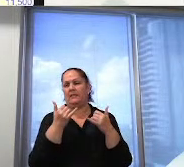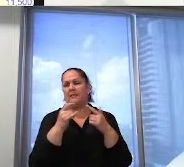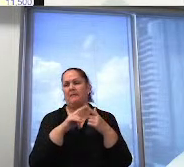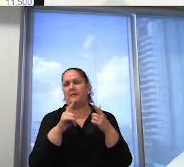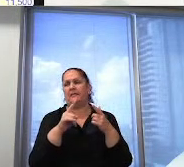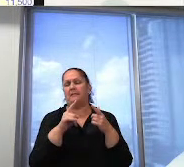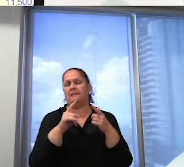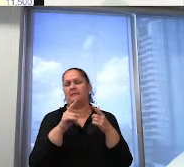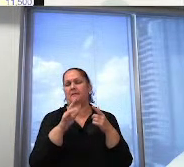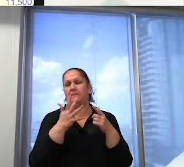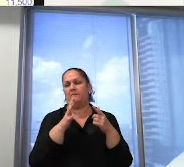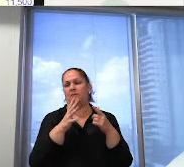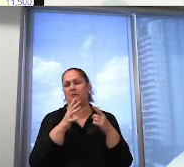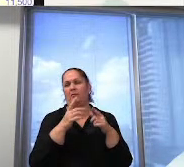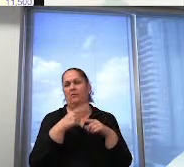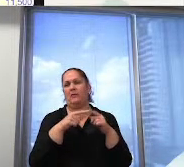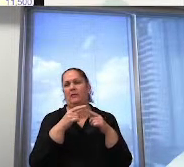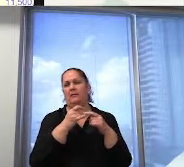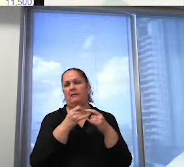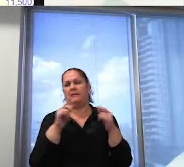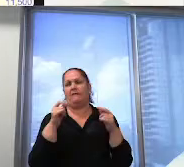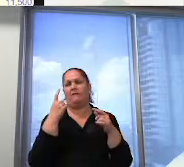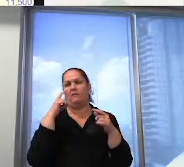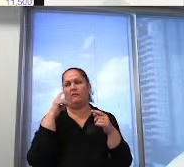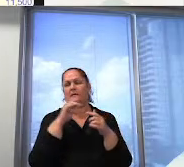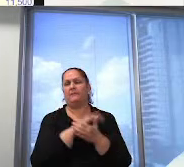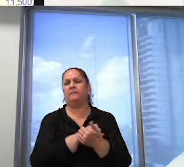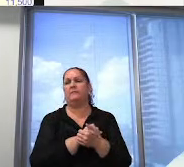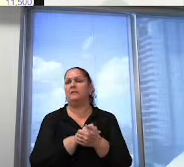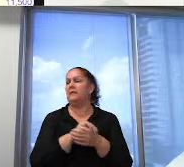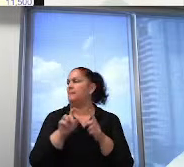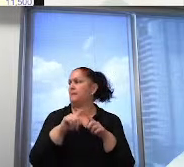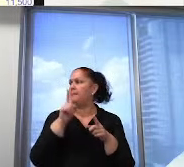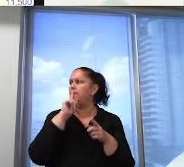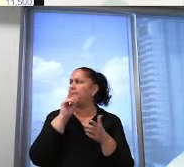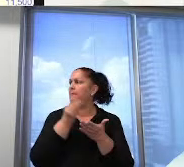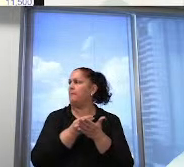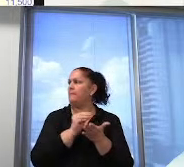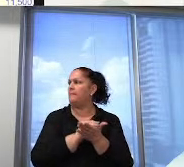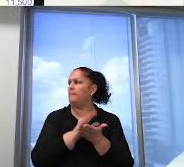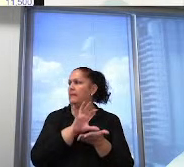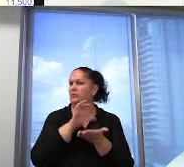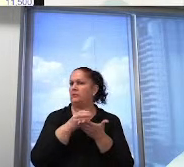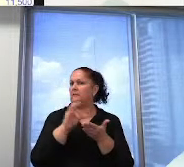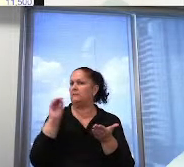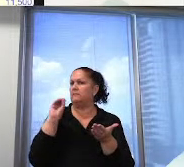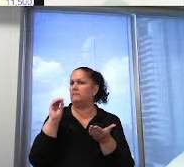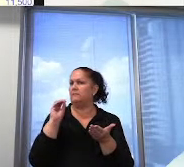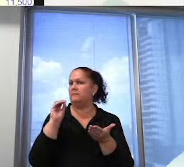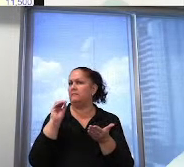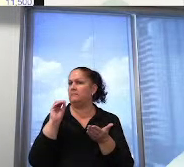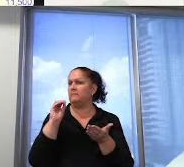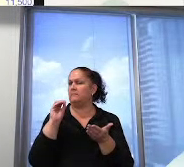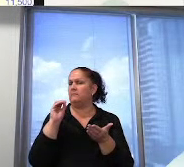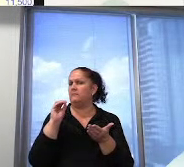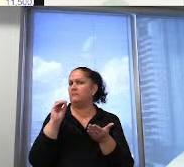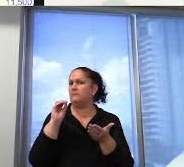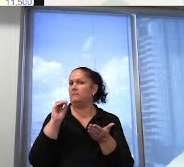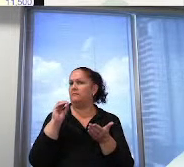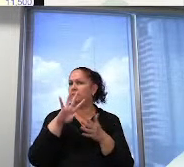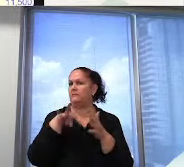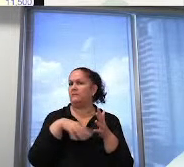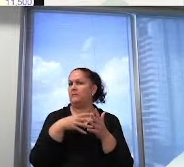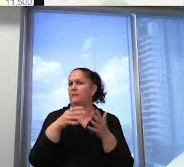of mind, but that gives you a little sense of what those line categories are for. But there's no budget in